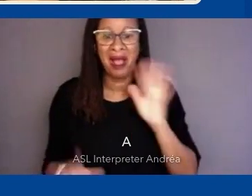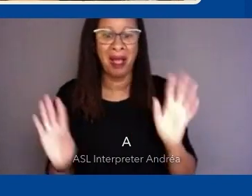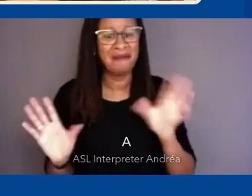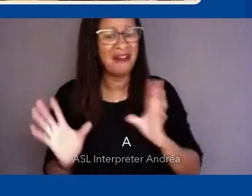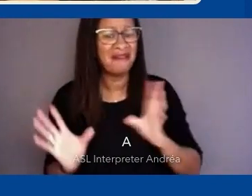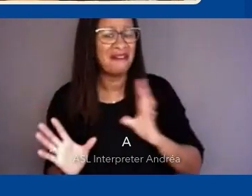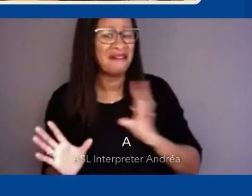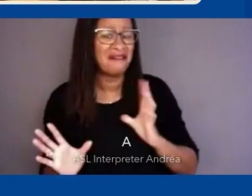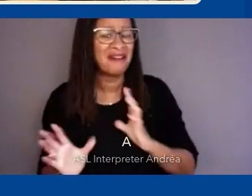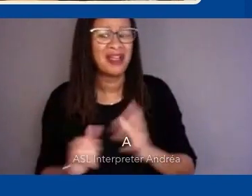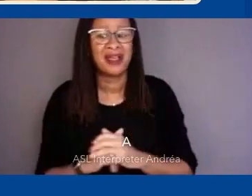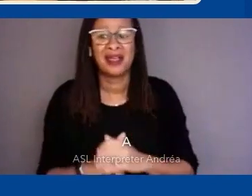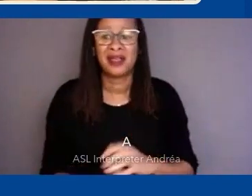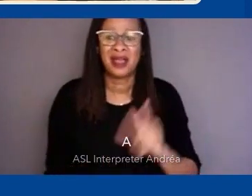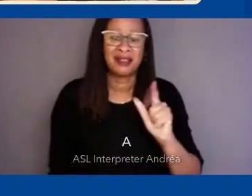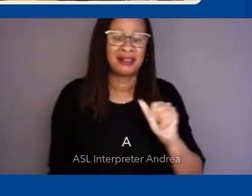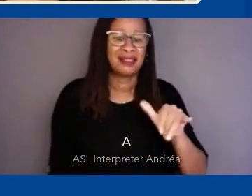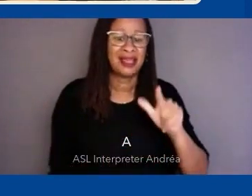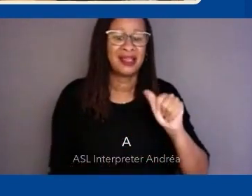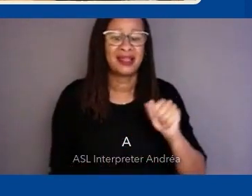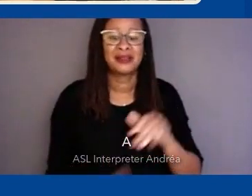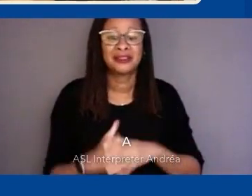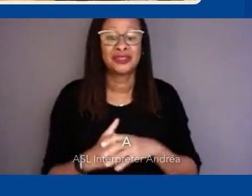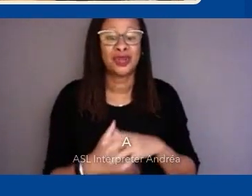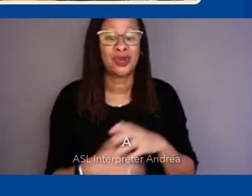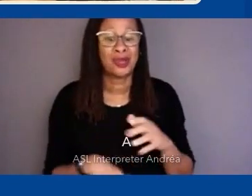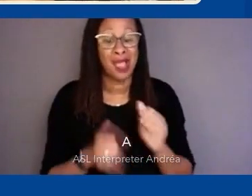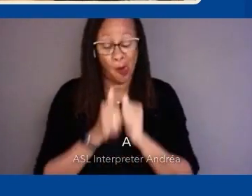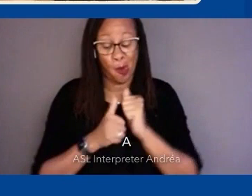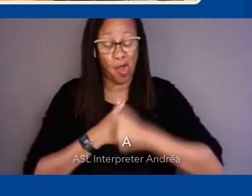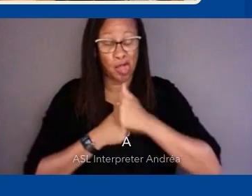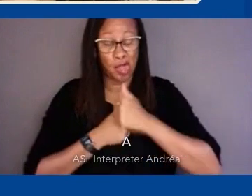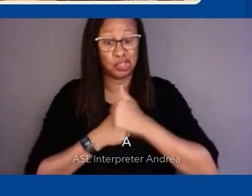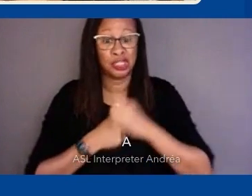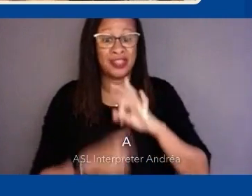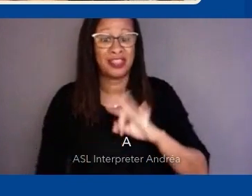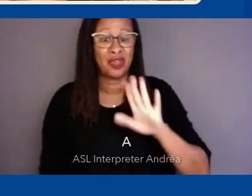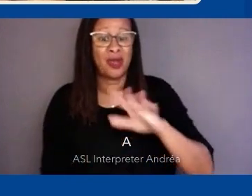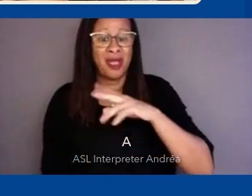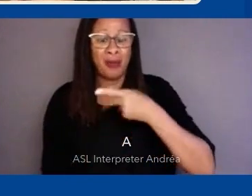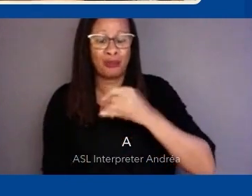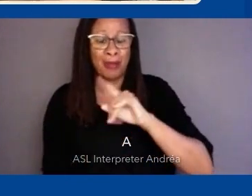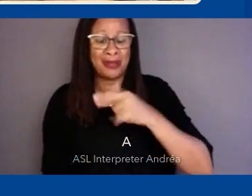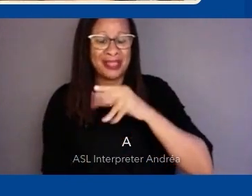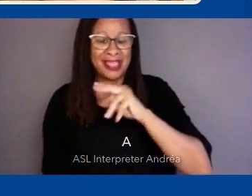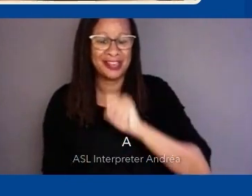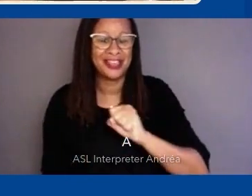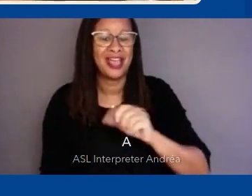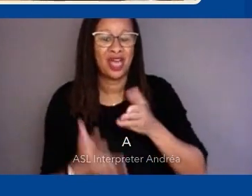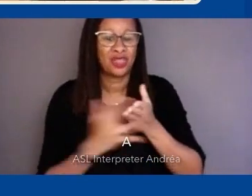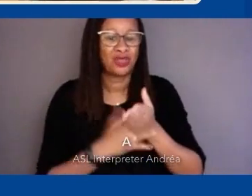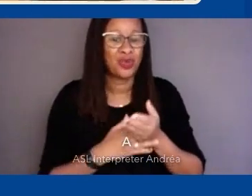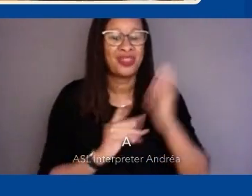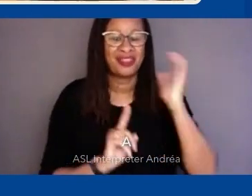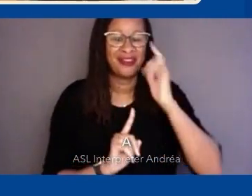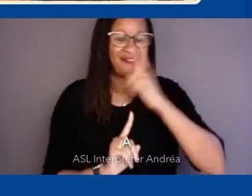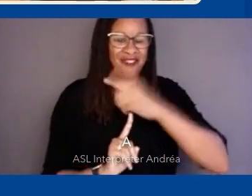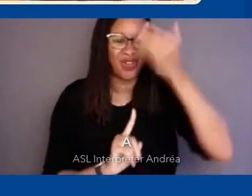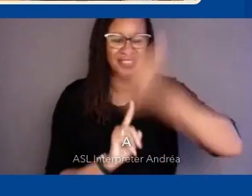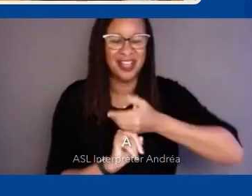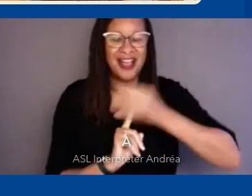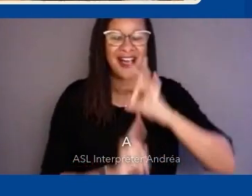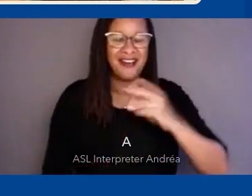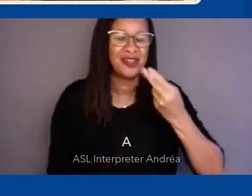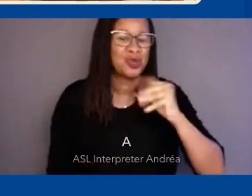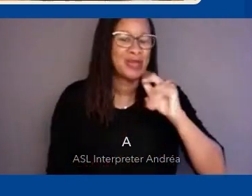Whoa, yeah, laundering their propaganda through the guise of humanitarianism. I'm going to be thinking about that because that feels like really,